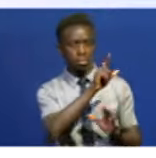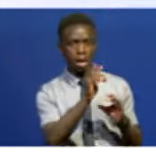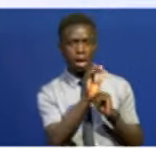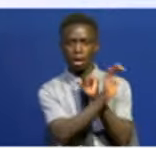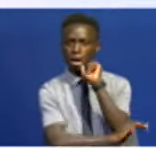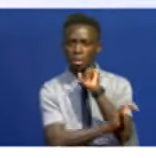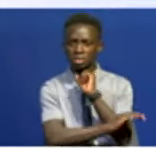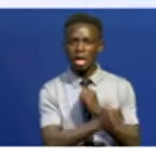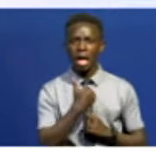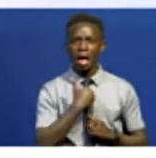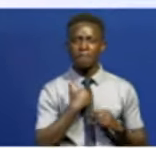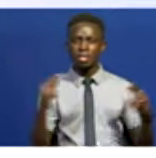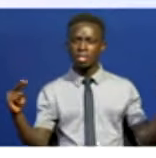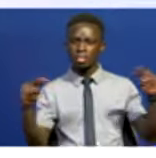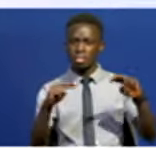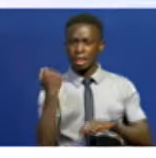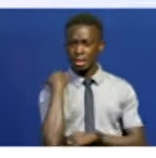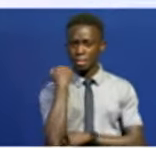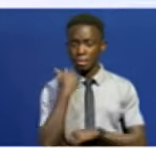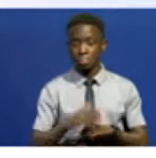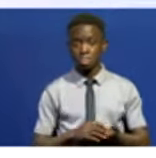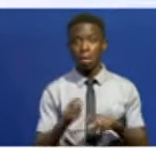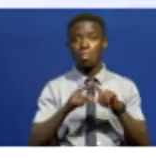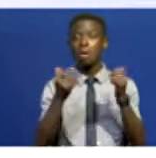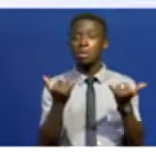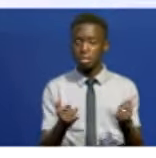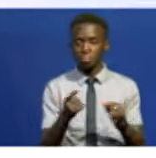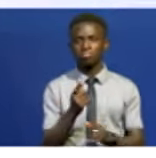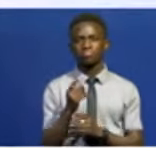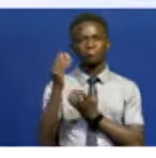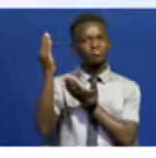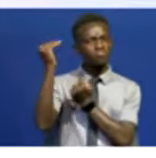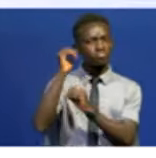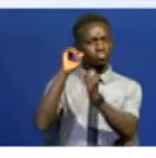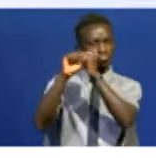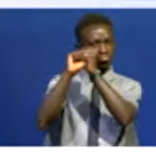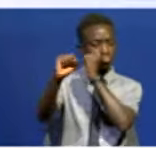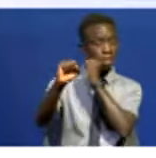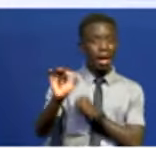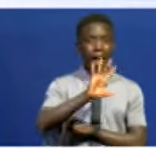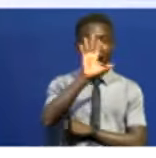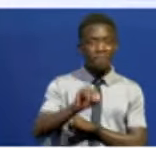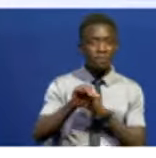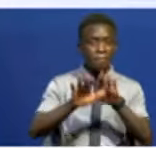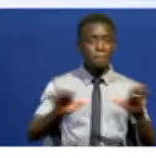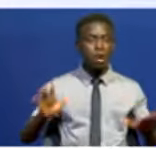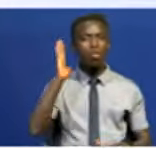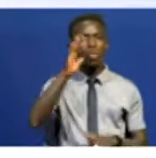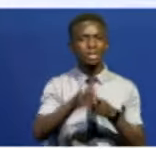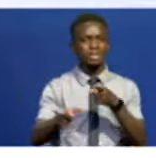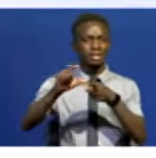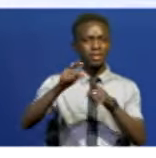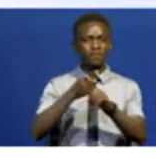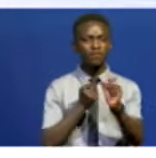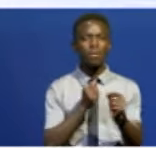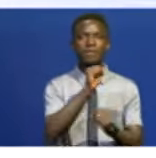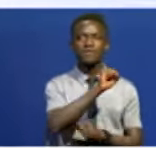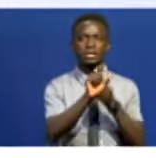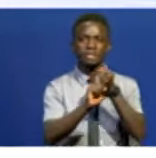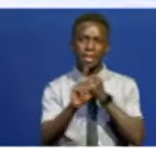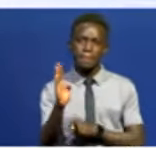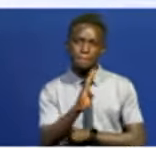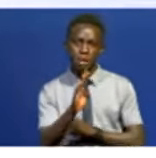stagnating, it is predicted that the African market will increase from $56